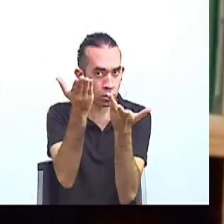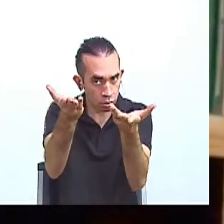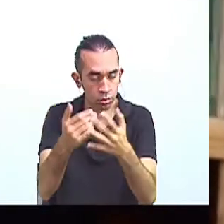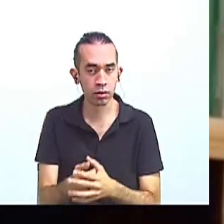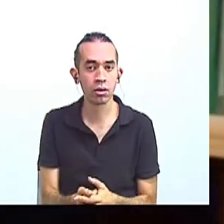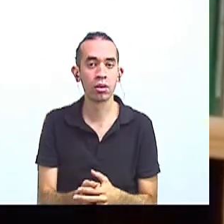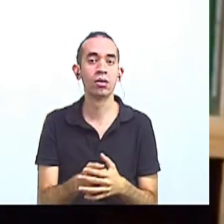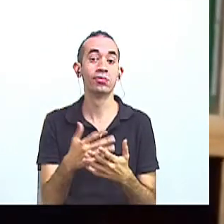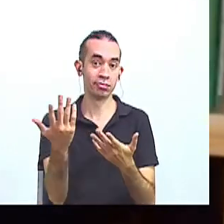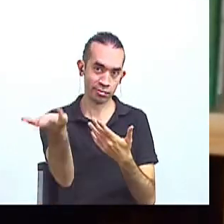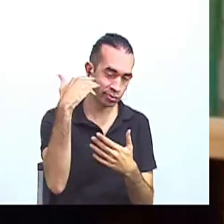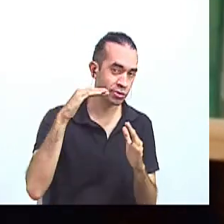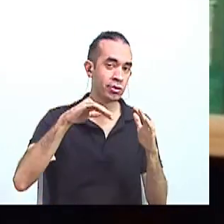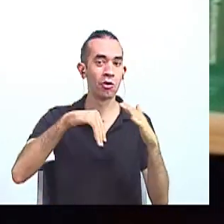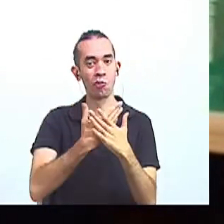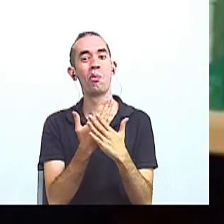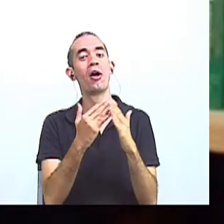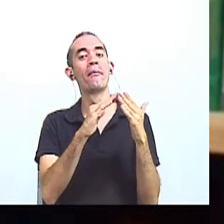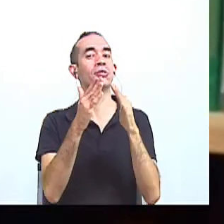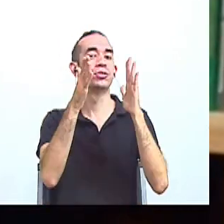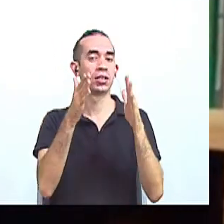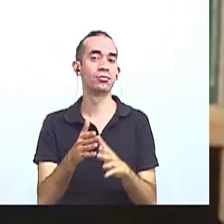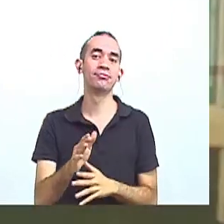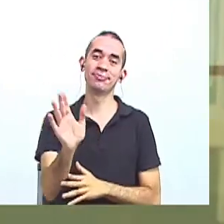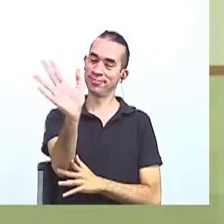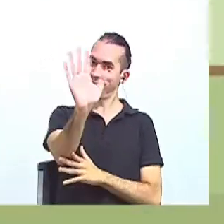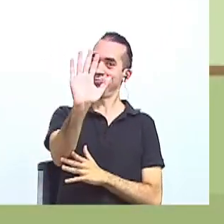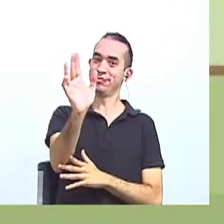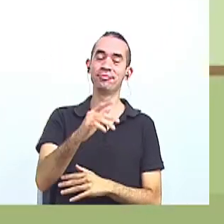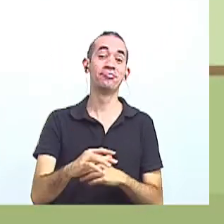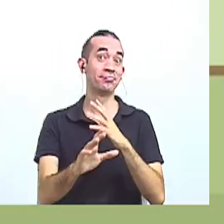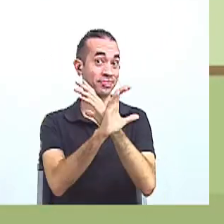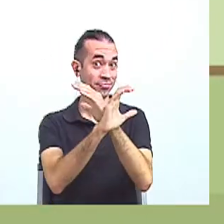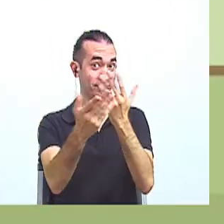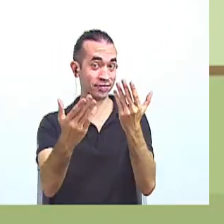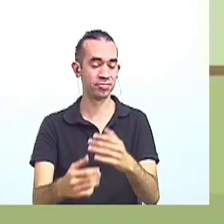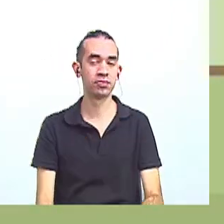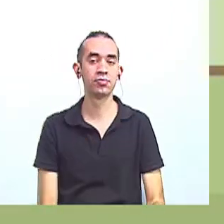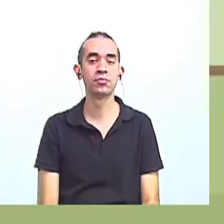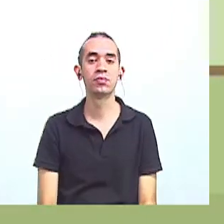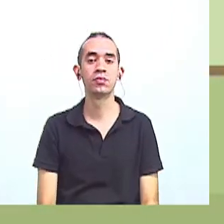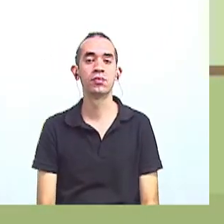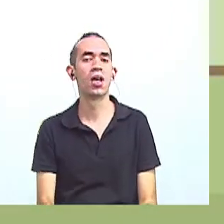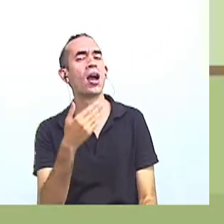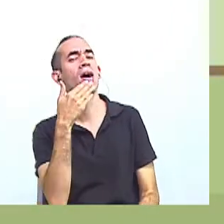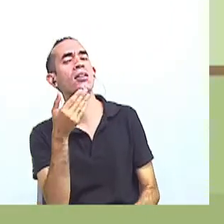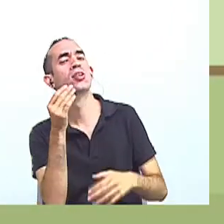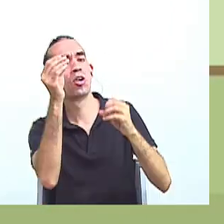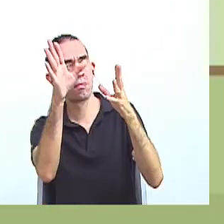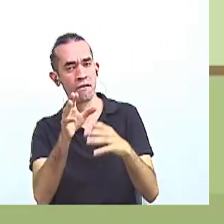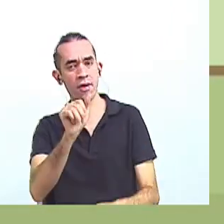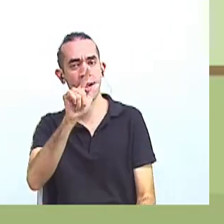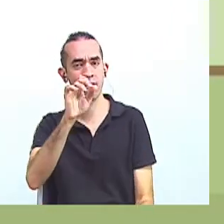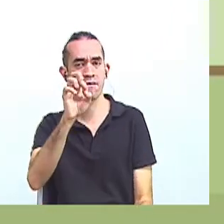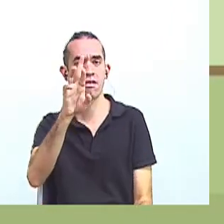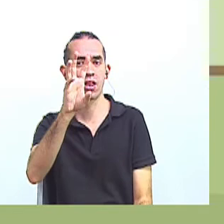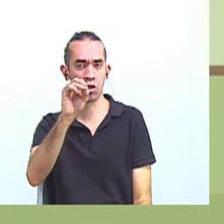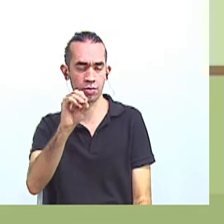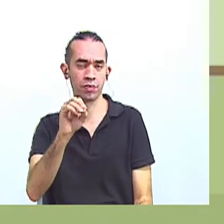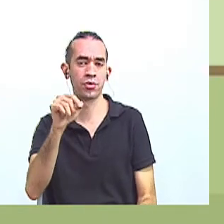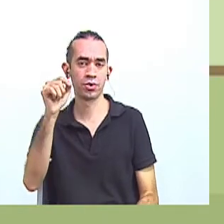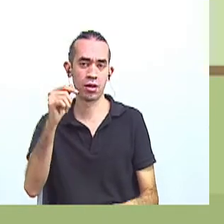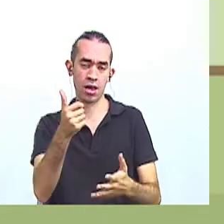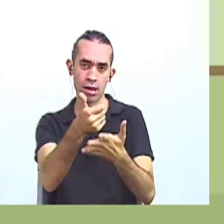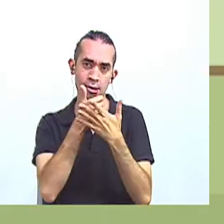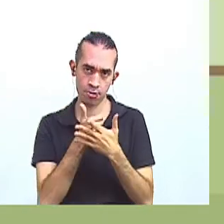of this new citizenship. Bye-bye. Take care. Thank you, teacher Alfredo, for your contribution to today's class.